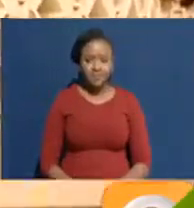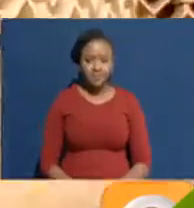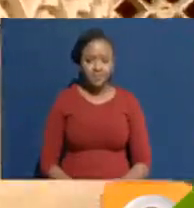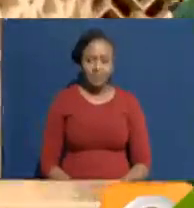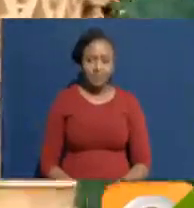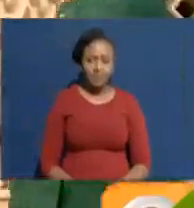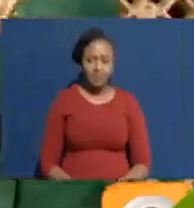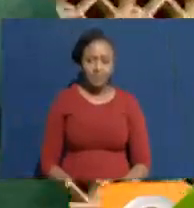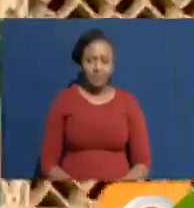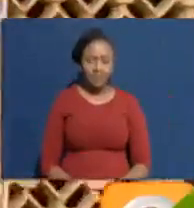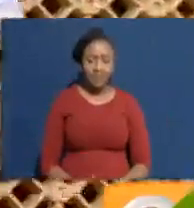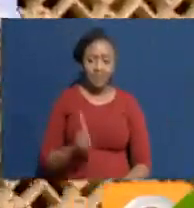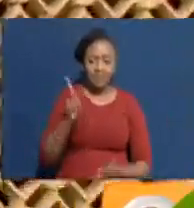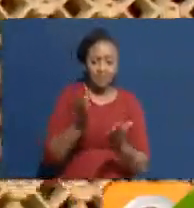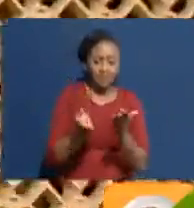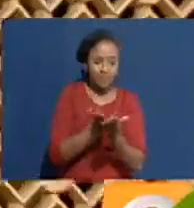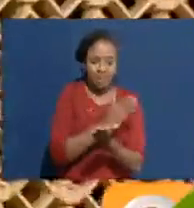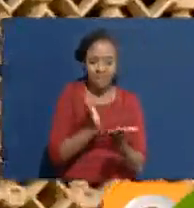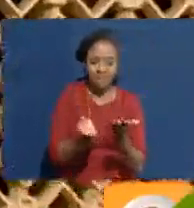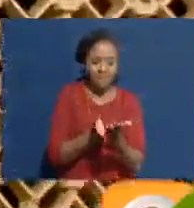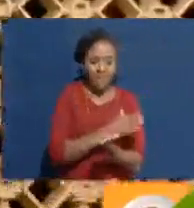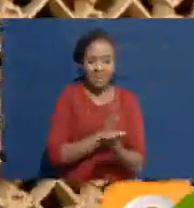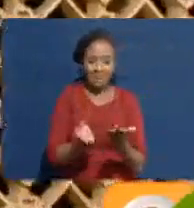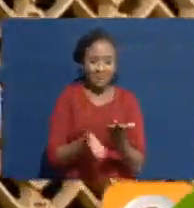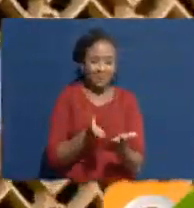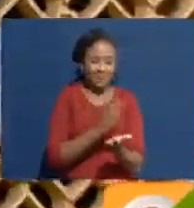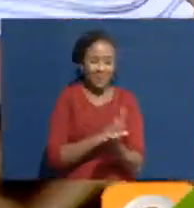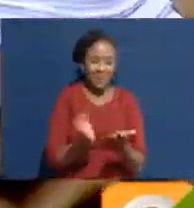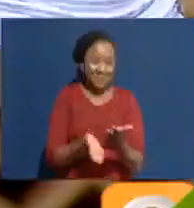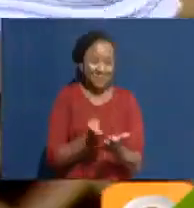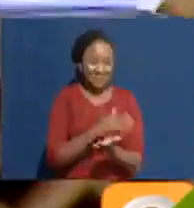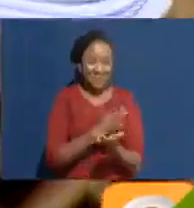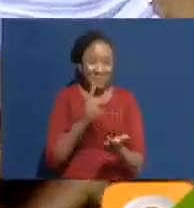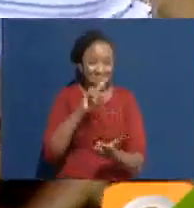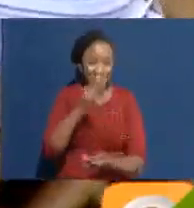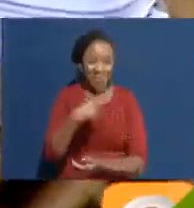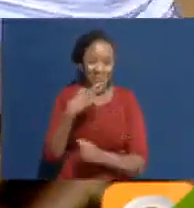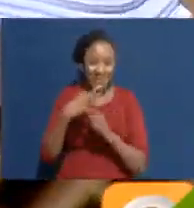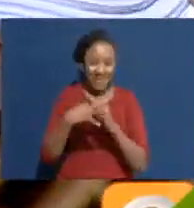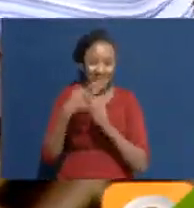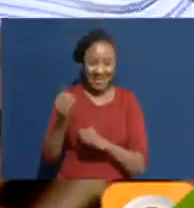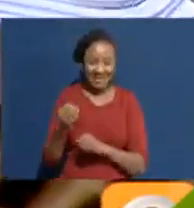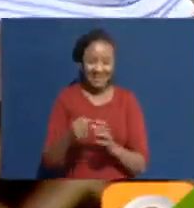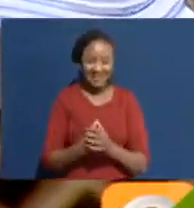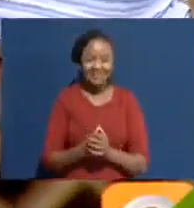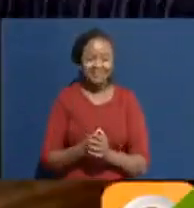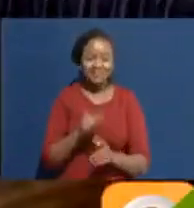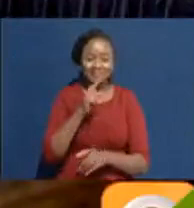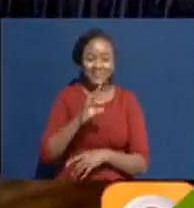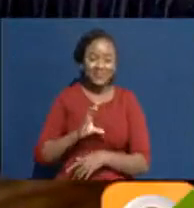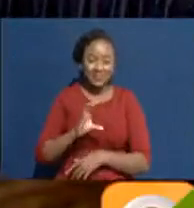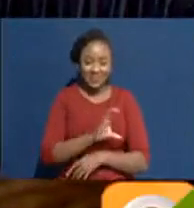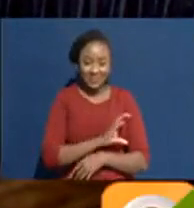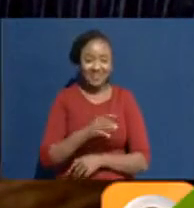Part of the 1,080 memoranda the National Assembly Finance and Planning Committee received during